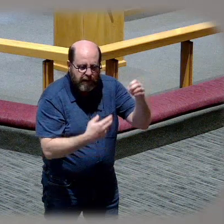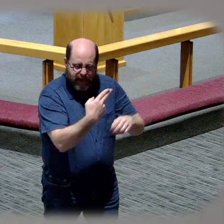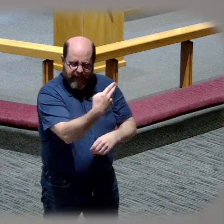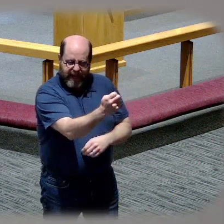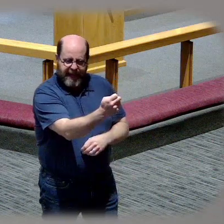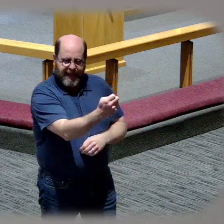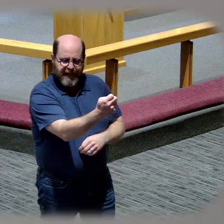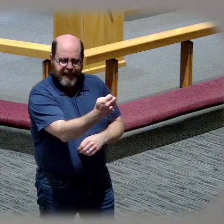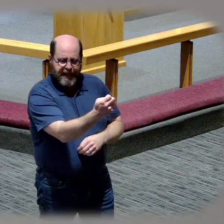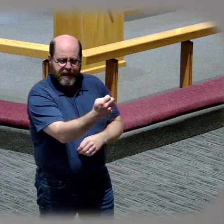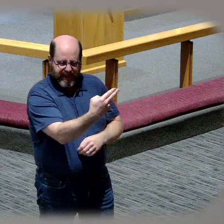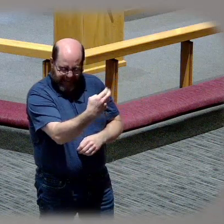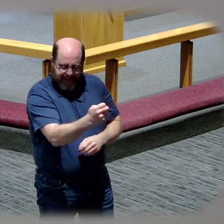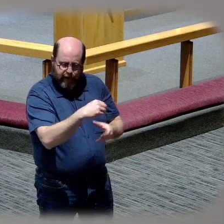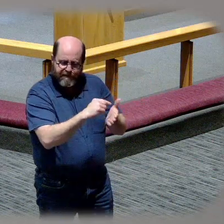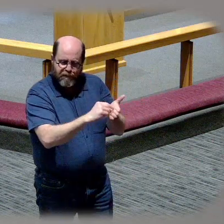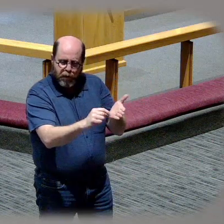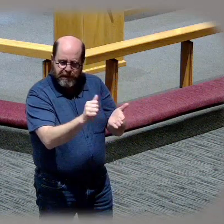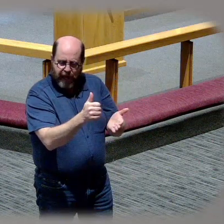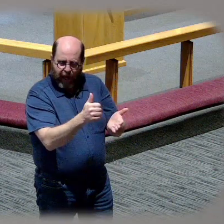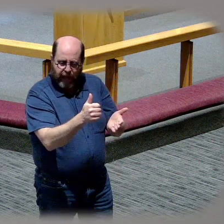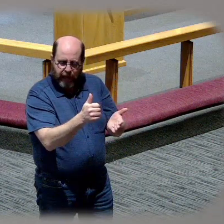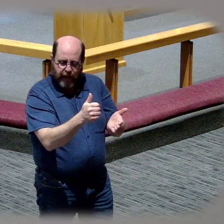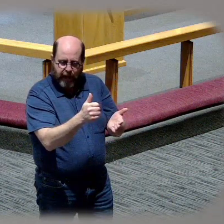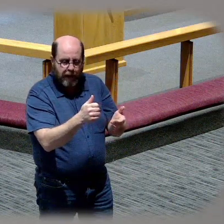The he in verse 10, it refers to Jesus.